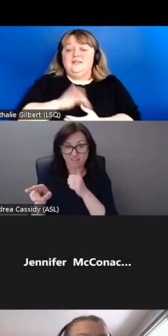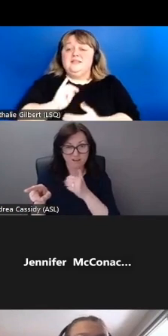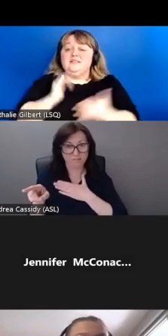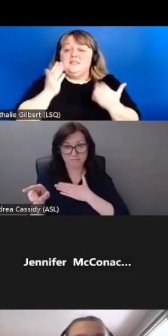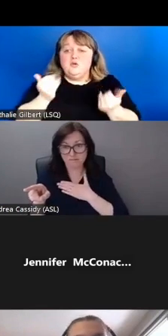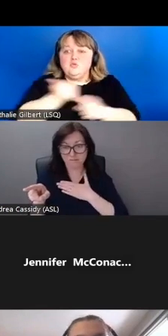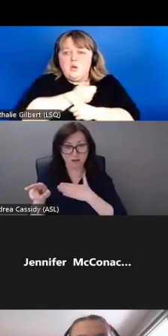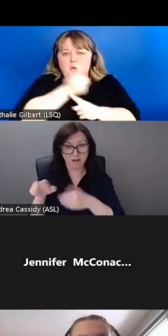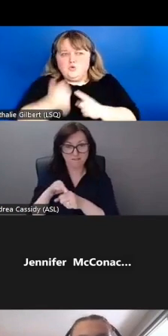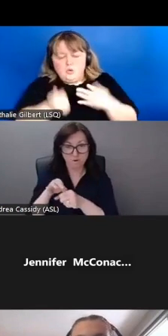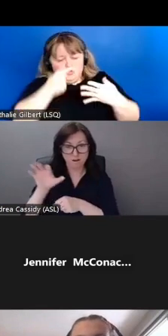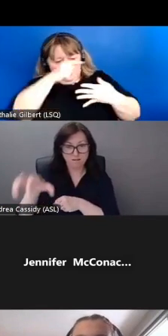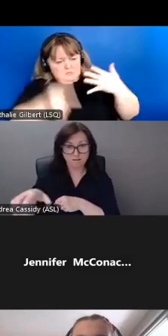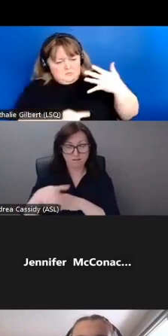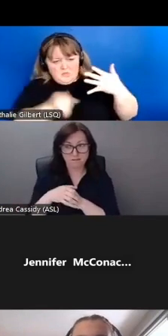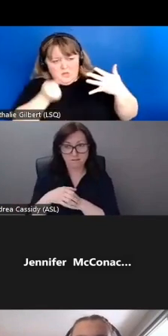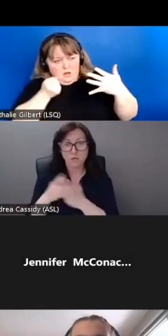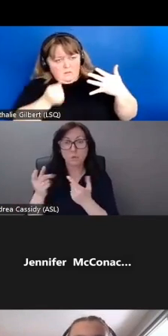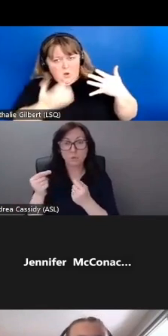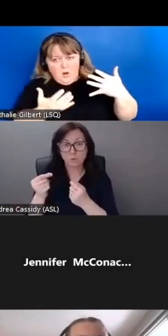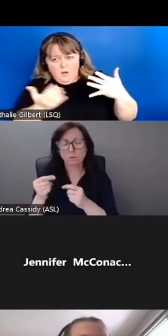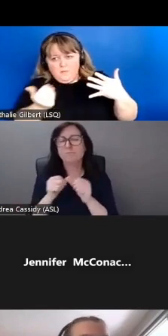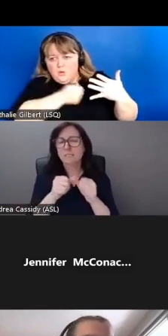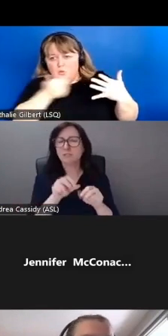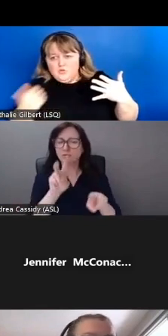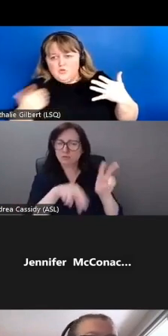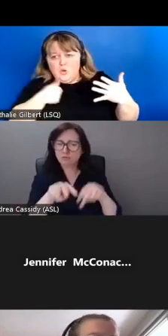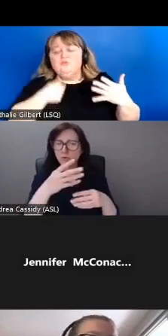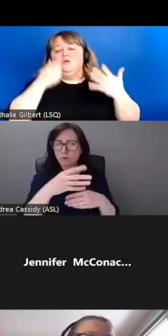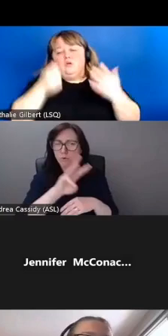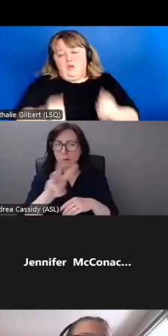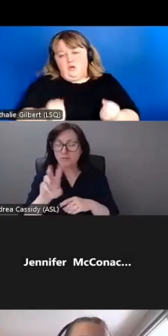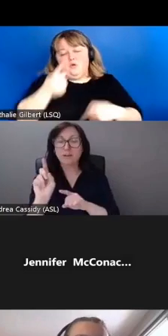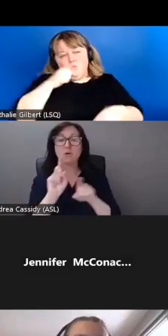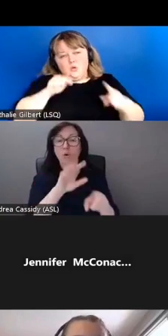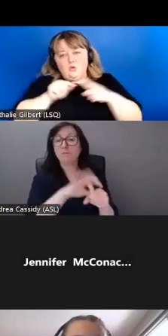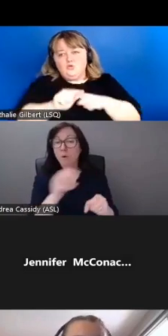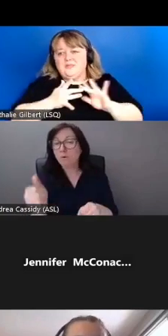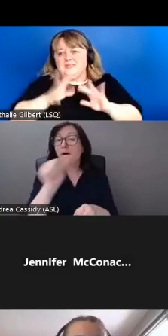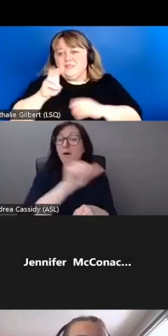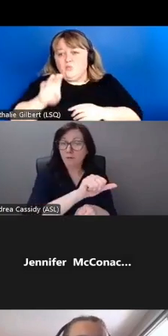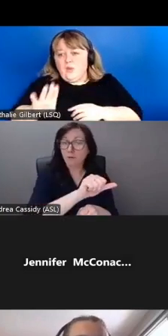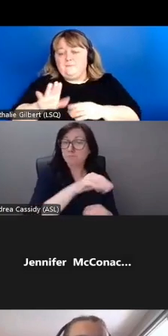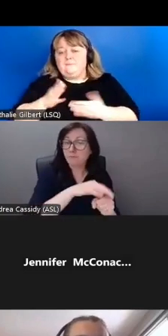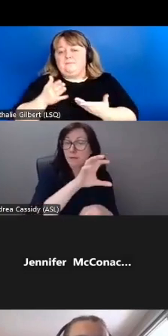polls, then you can go through the website and vote at an alternative polling station.